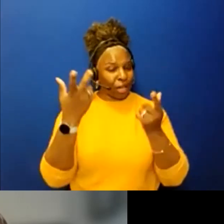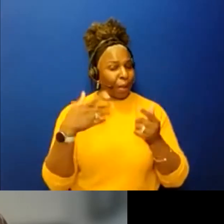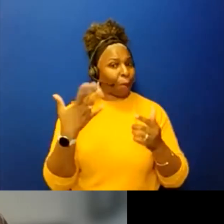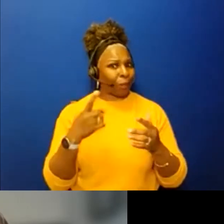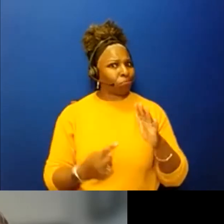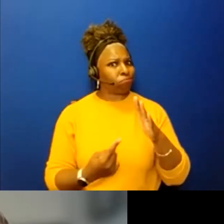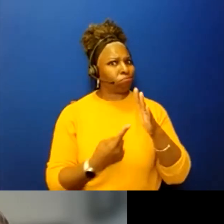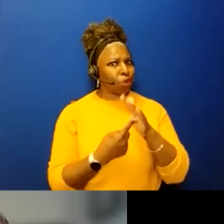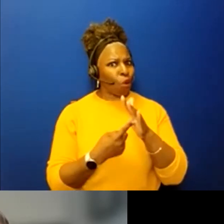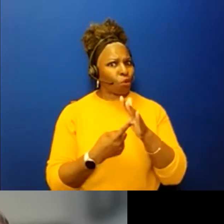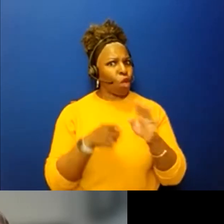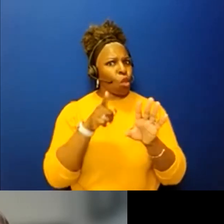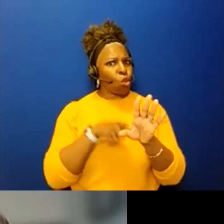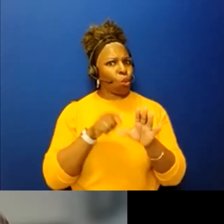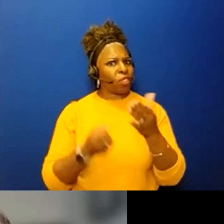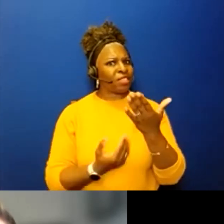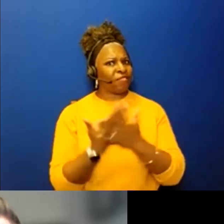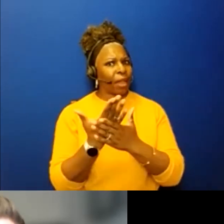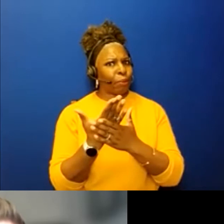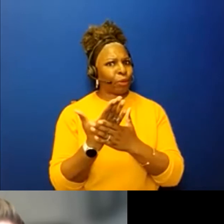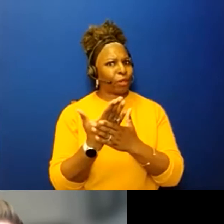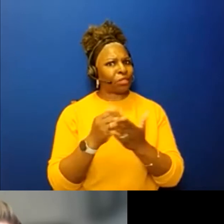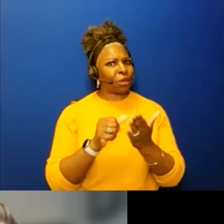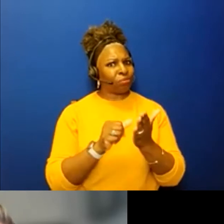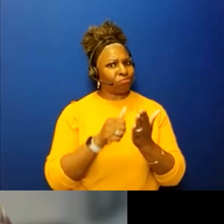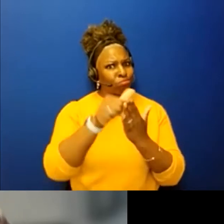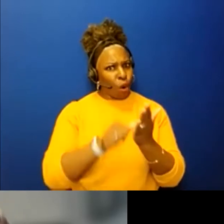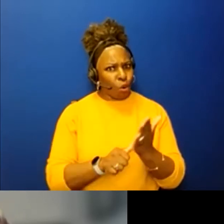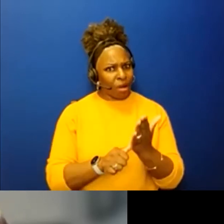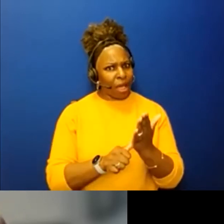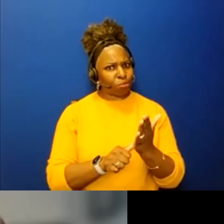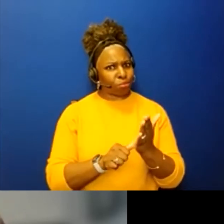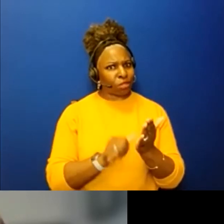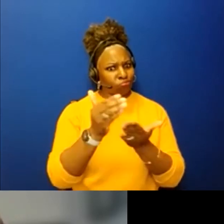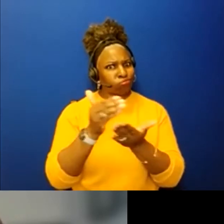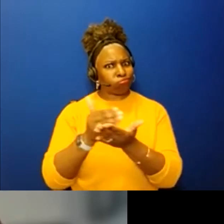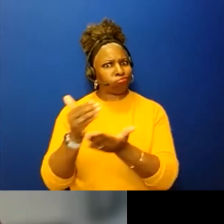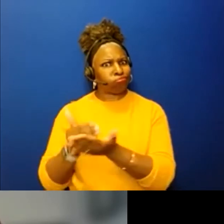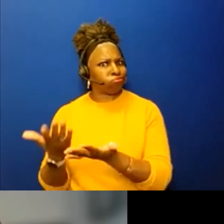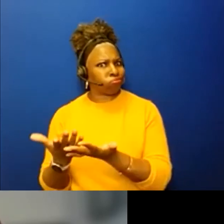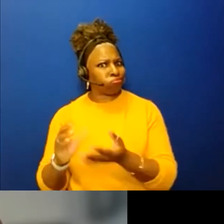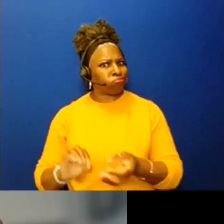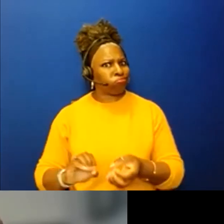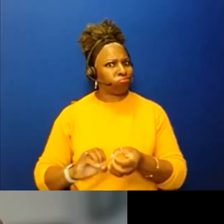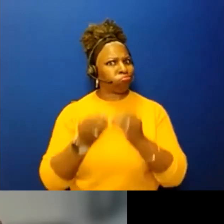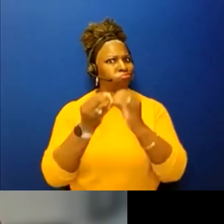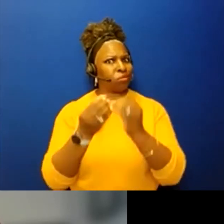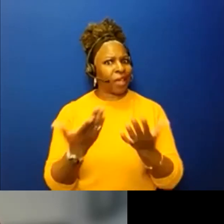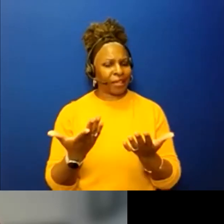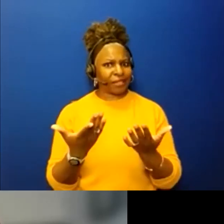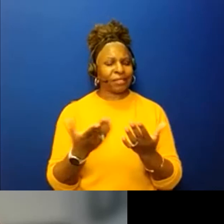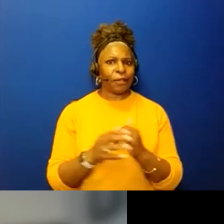our youth development programs and, you know, in particular, our sport programs over the last couple of years.